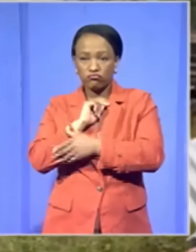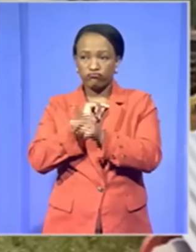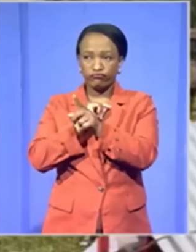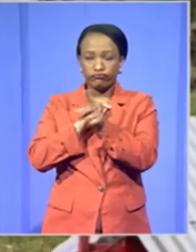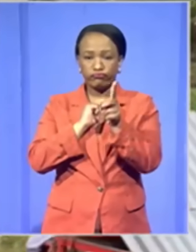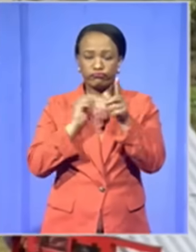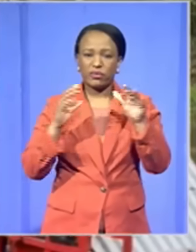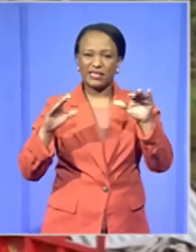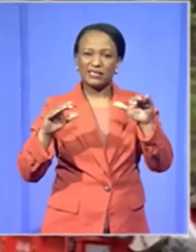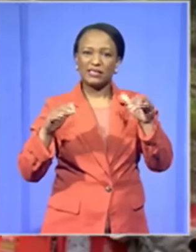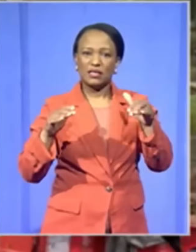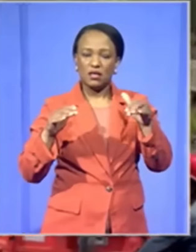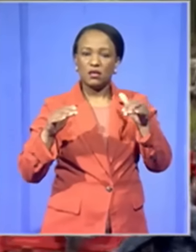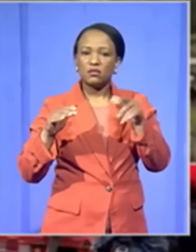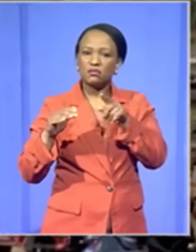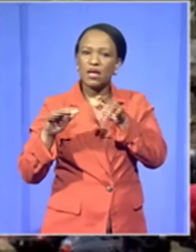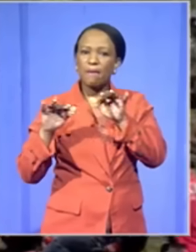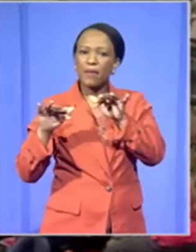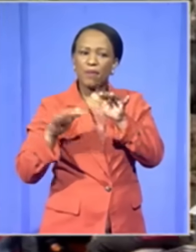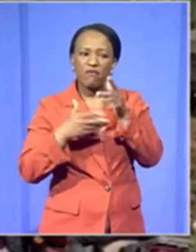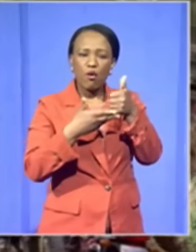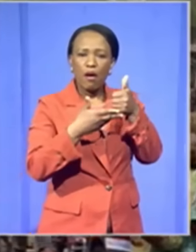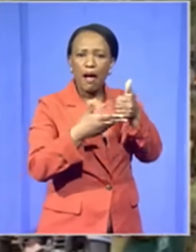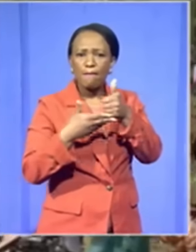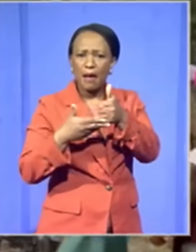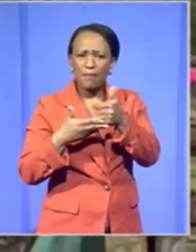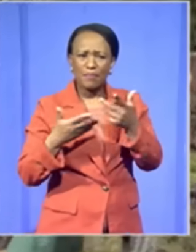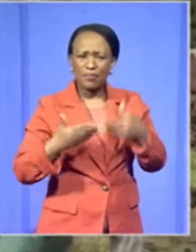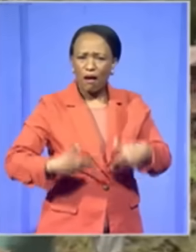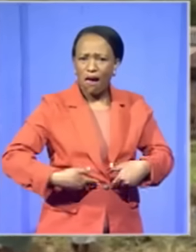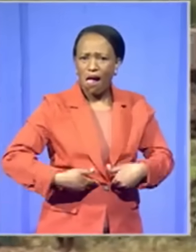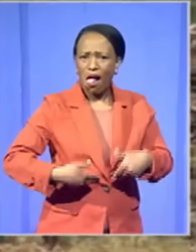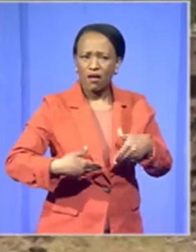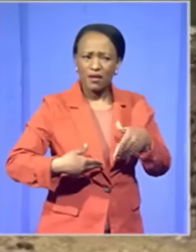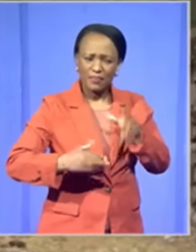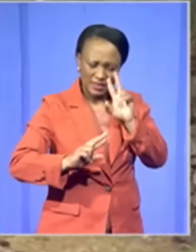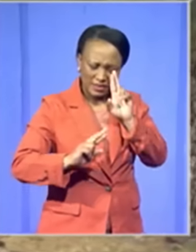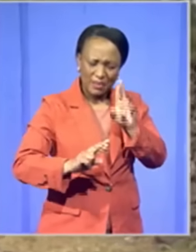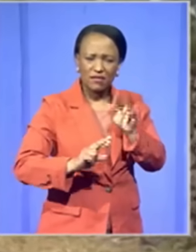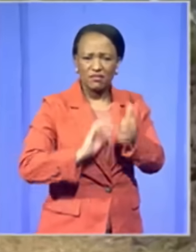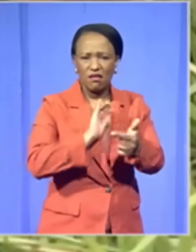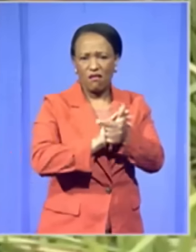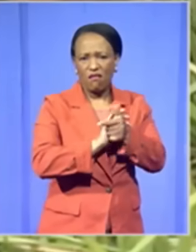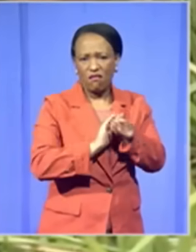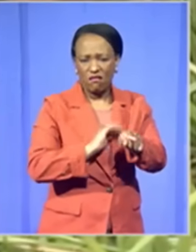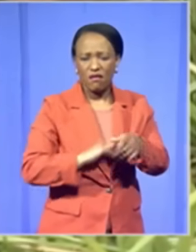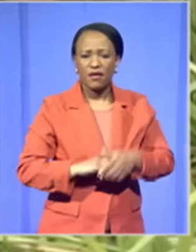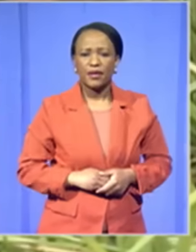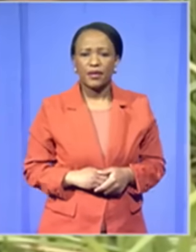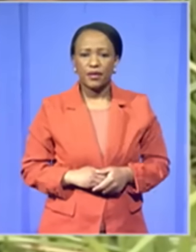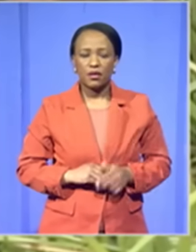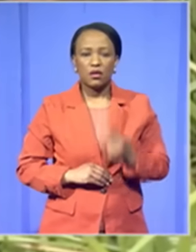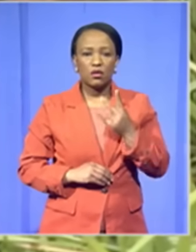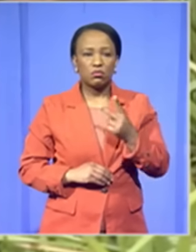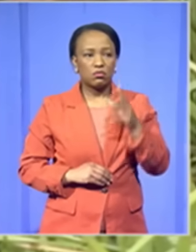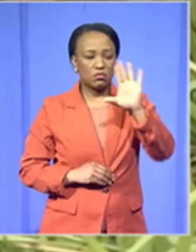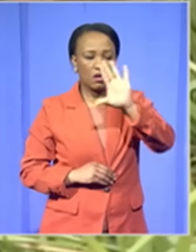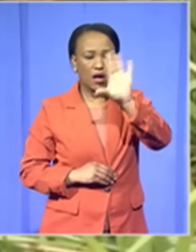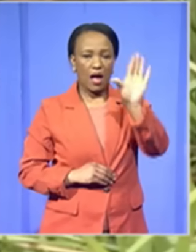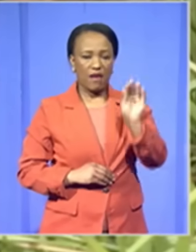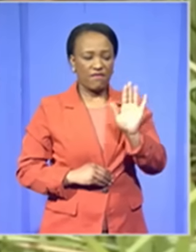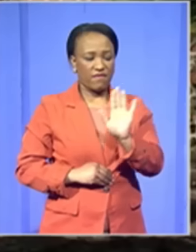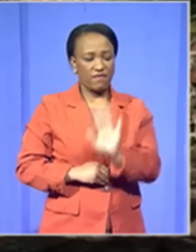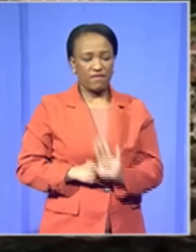molao wa matjhaba wa dithuso tsa botho o hlomphuwe. You look at the continued difficulty in as far as